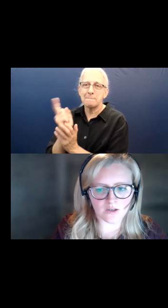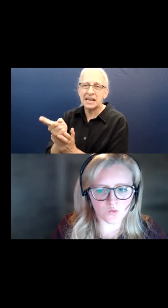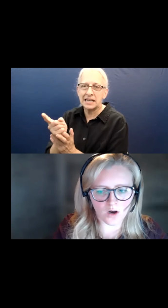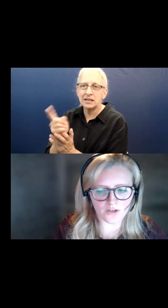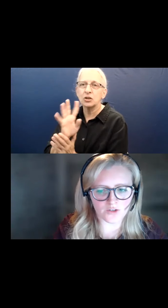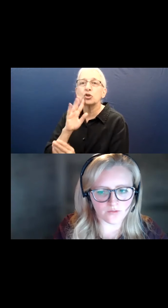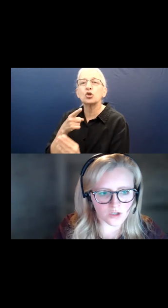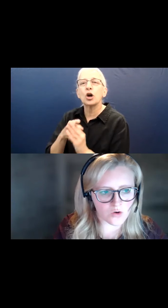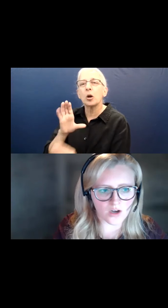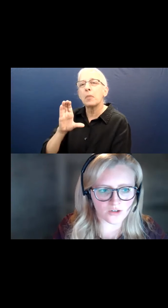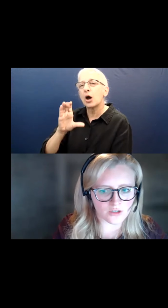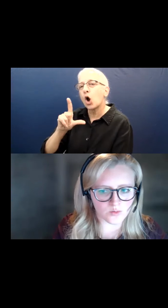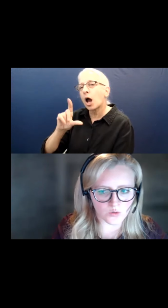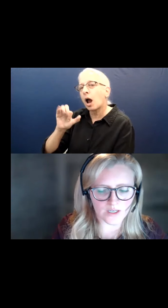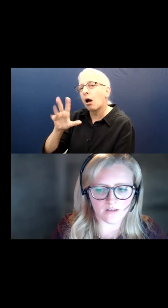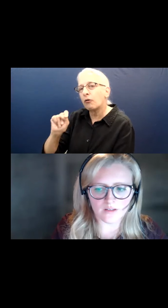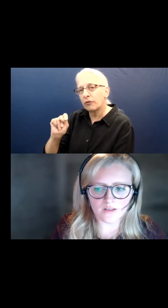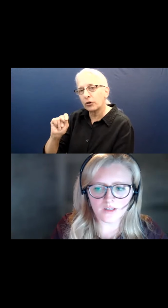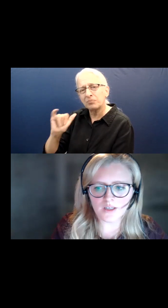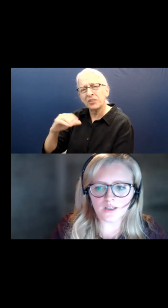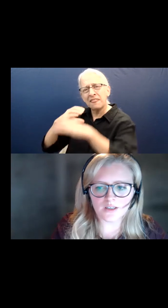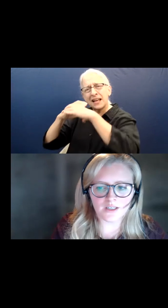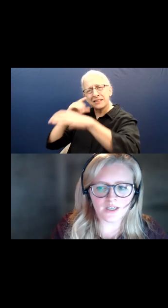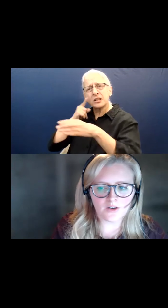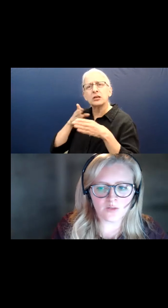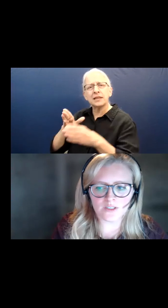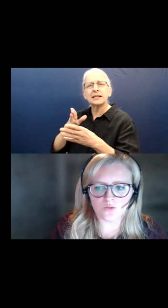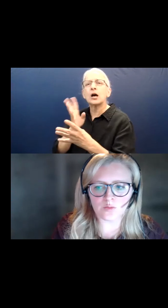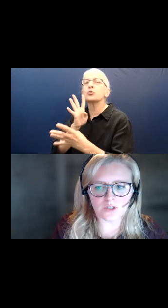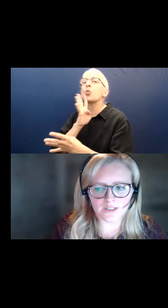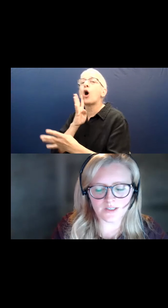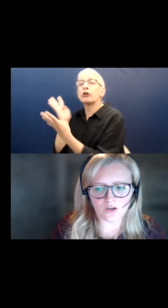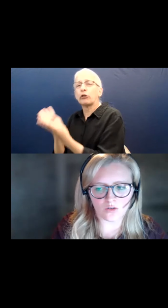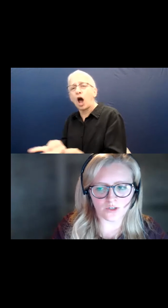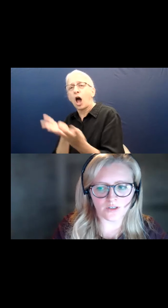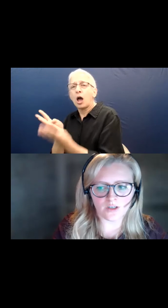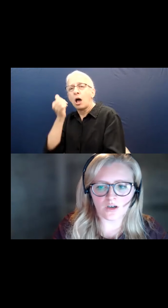that allows water to flow under a roadway. King County must